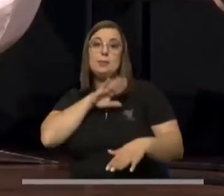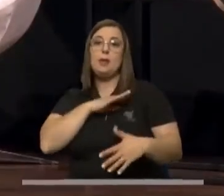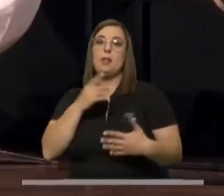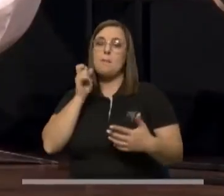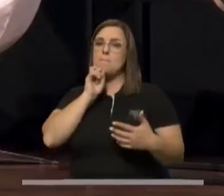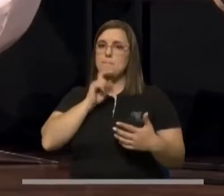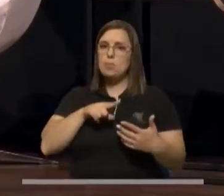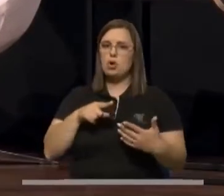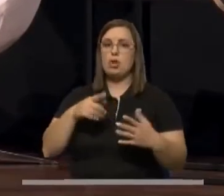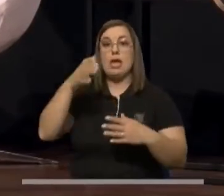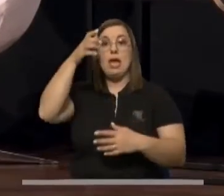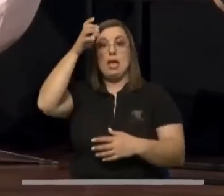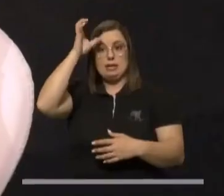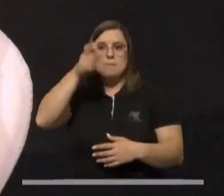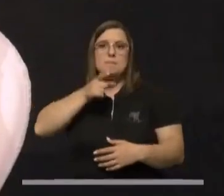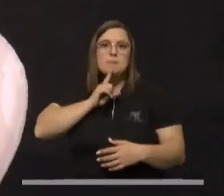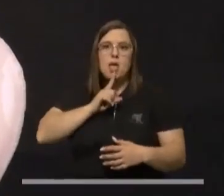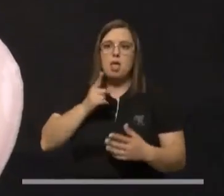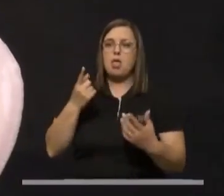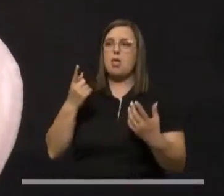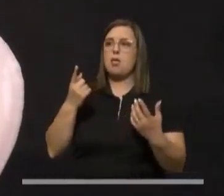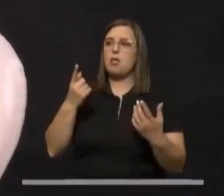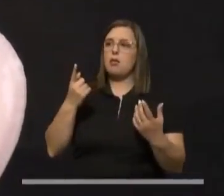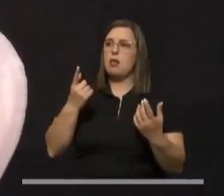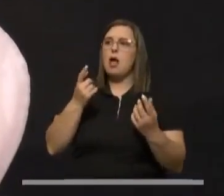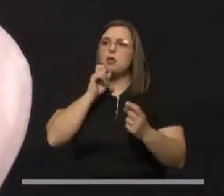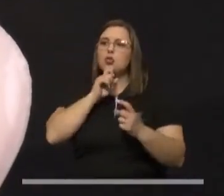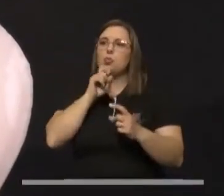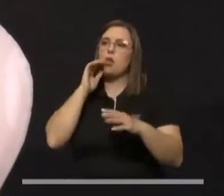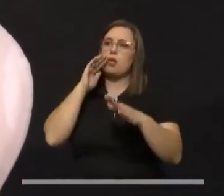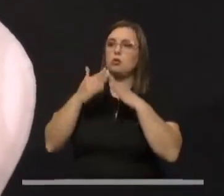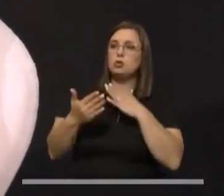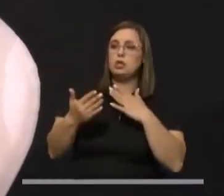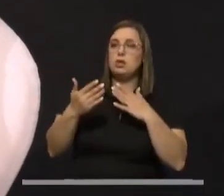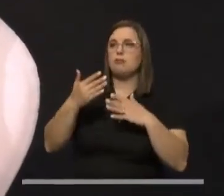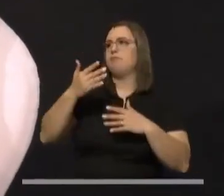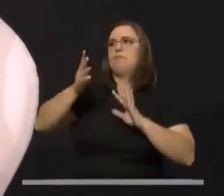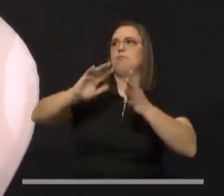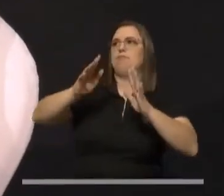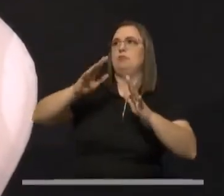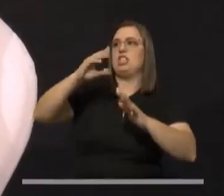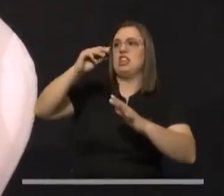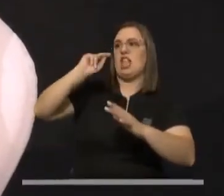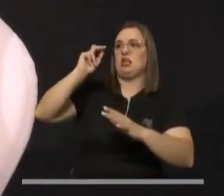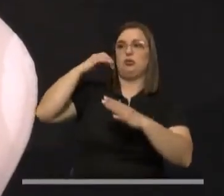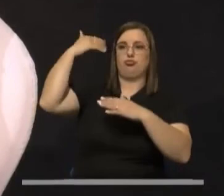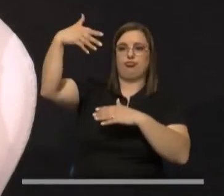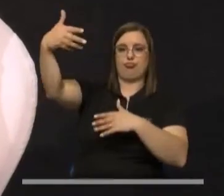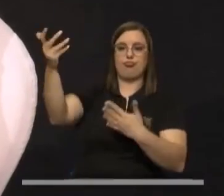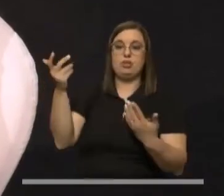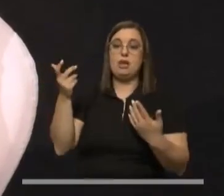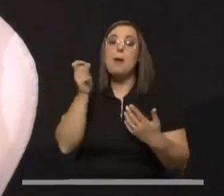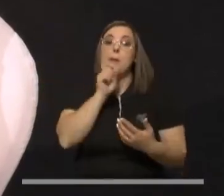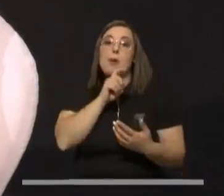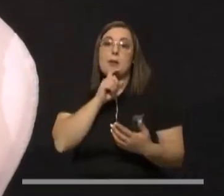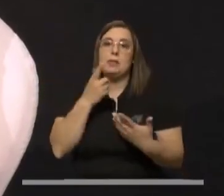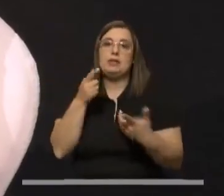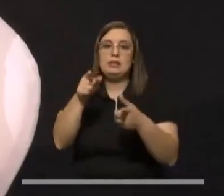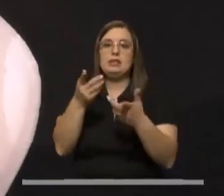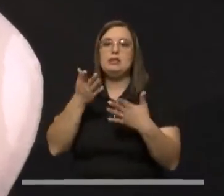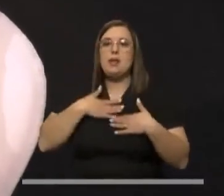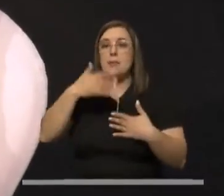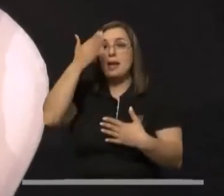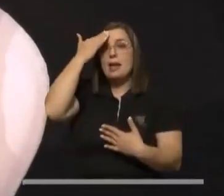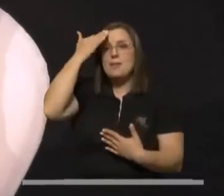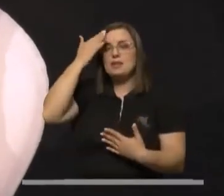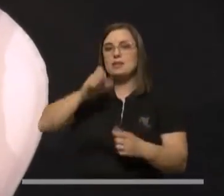can, this is through artificial intelligence, experience what is going to happen in 10 years' time,